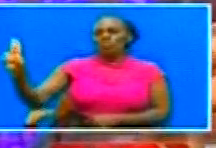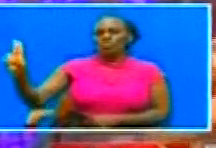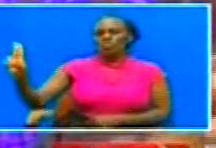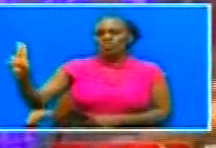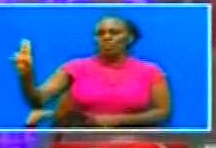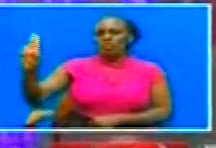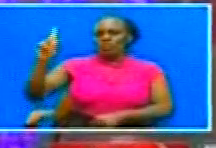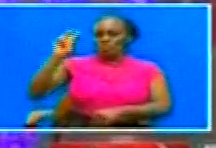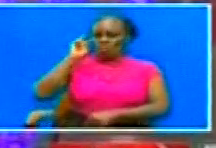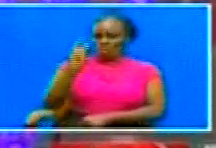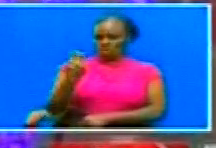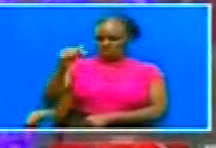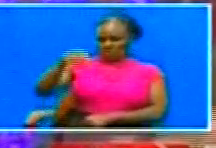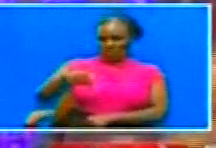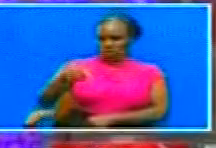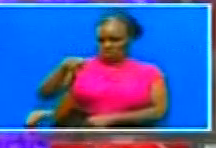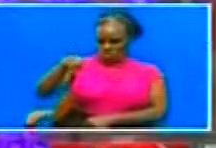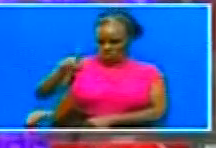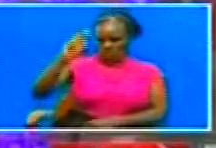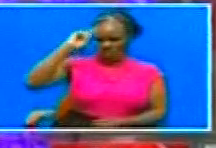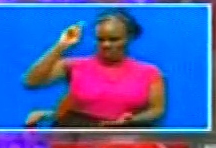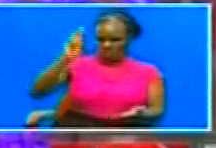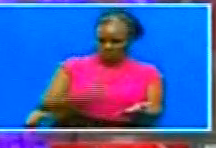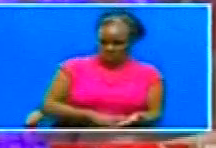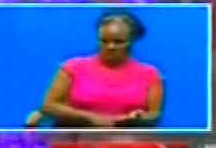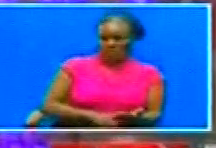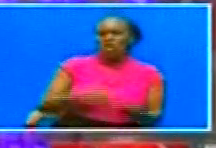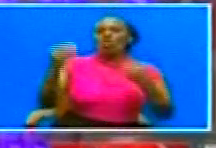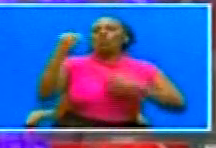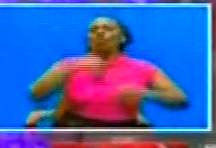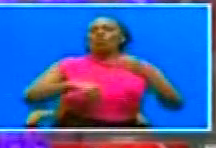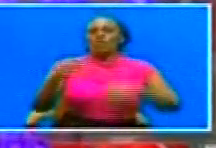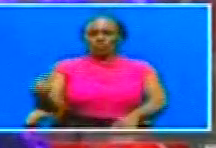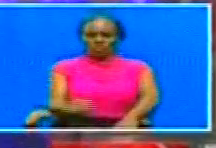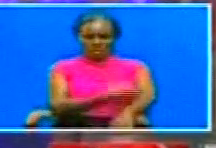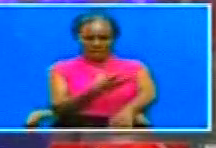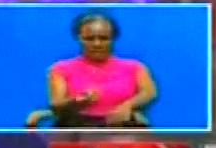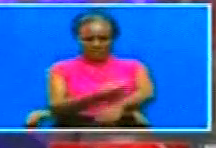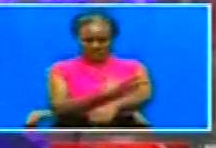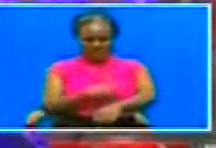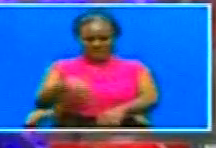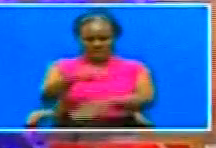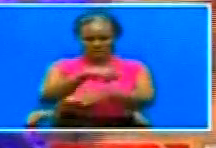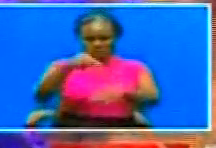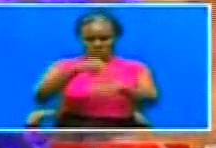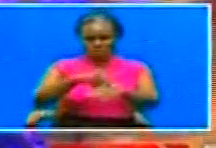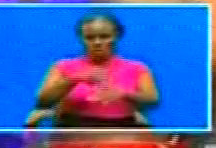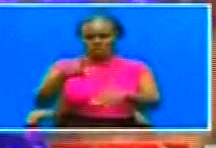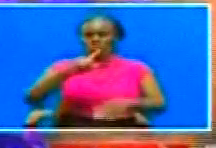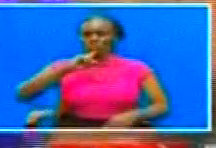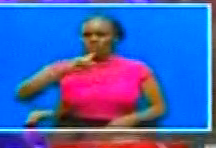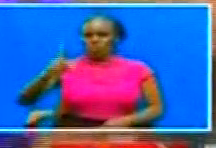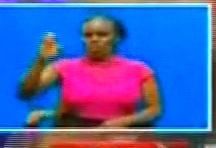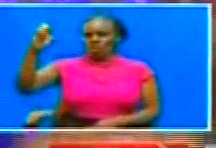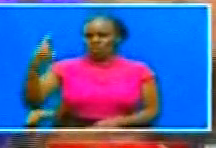this is your watch. You have recognized that corruption is a cancer in the national body politic. You have issued